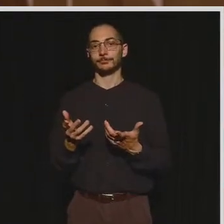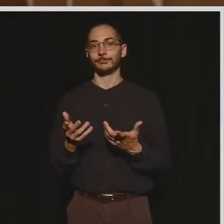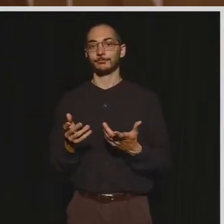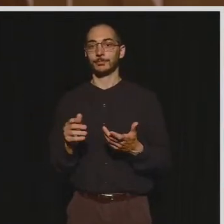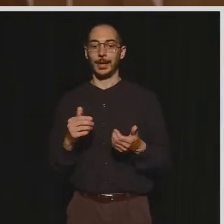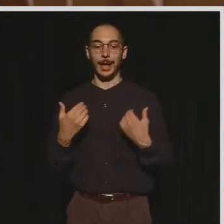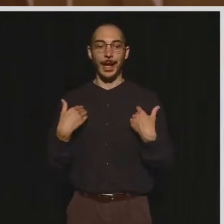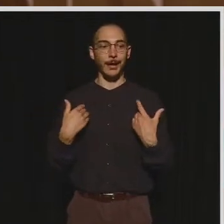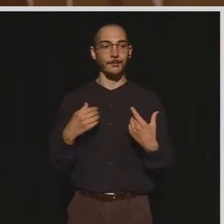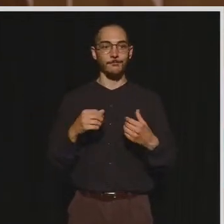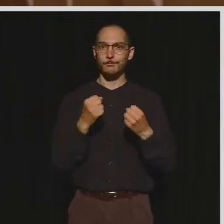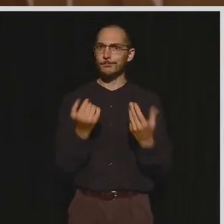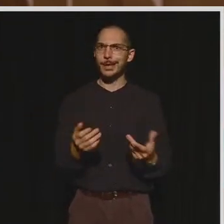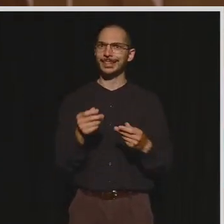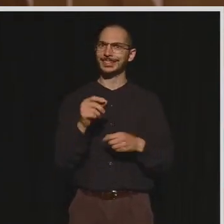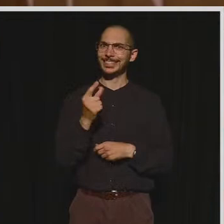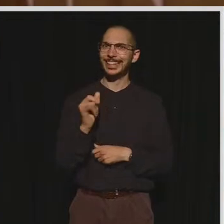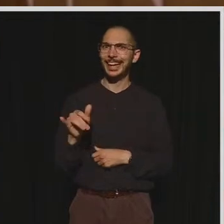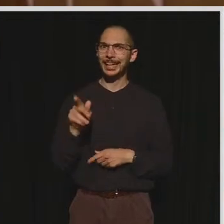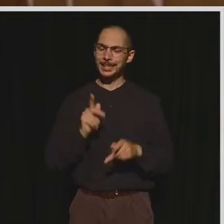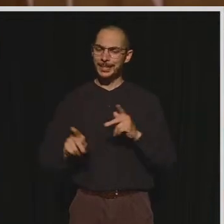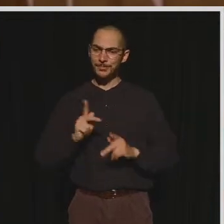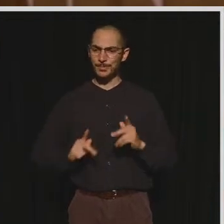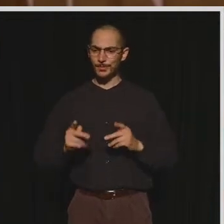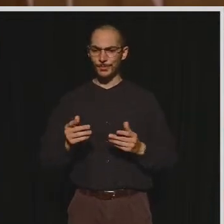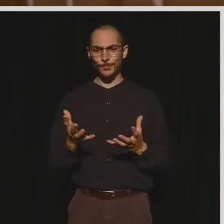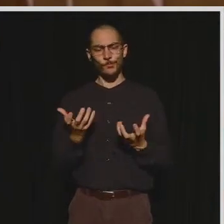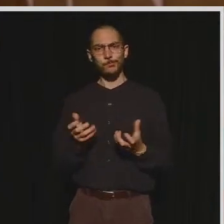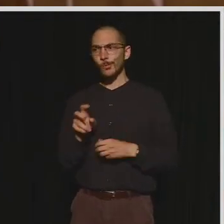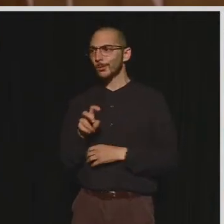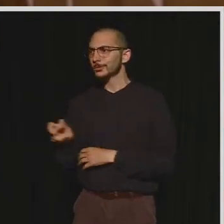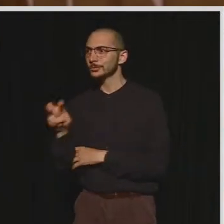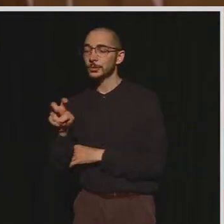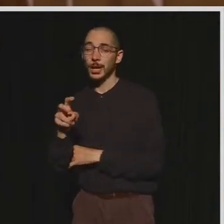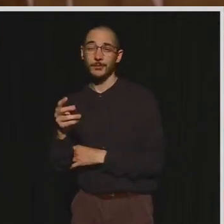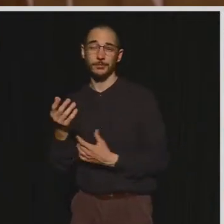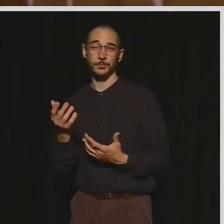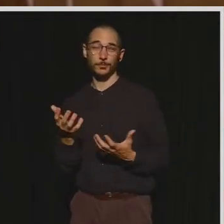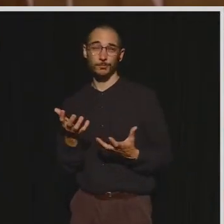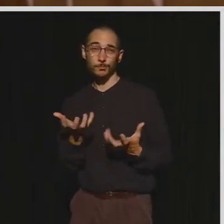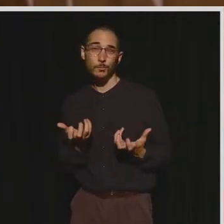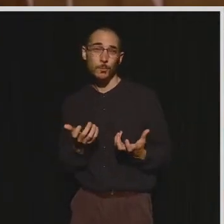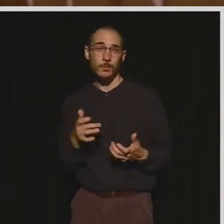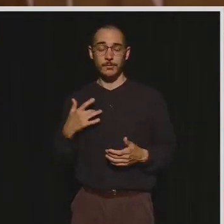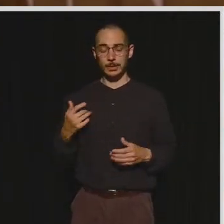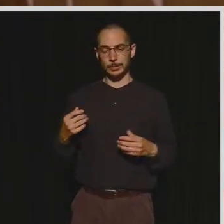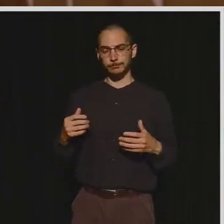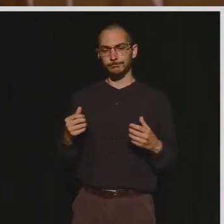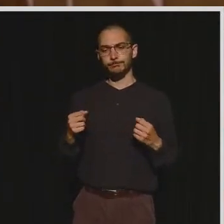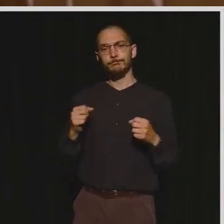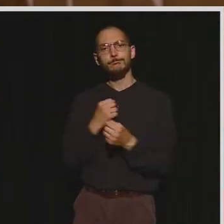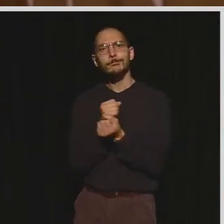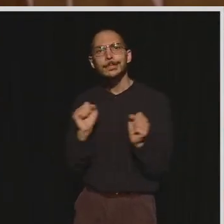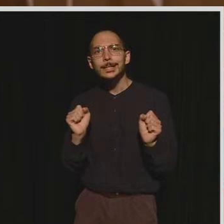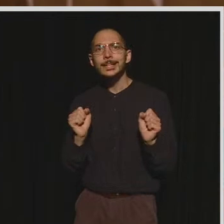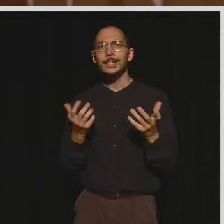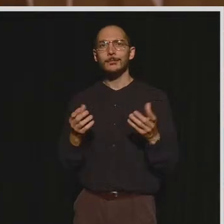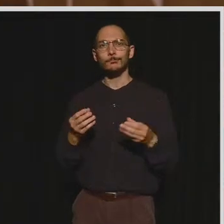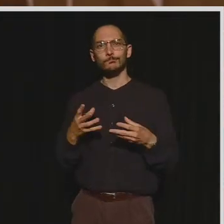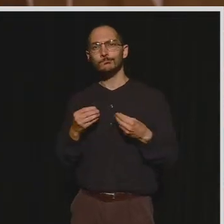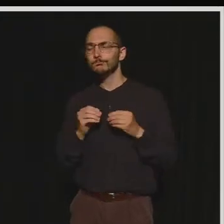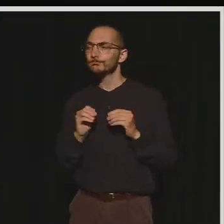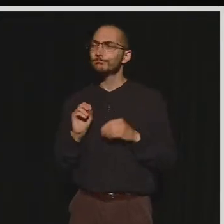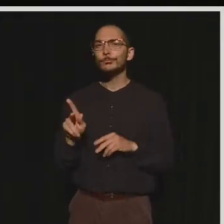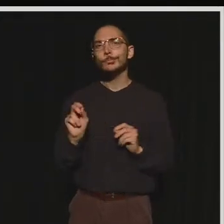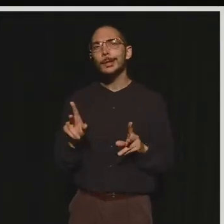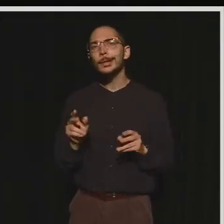market out there, and that if they wanted to work with us, that we could all expand that and promote Vancouver internationally. Well,